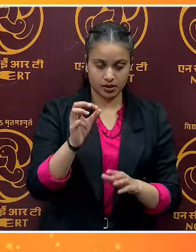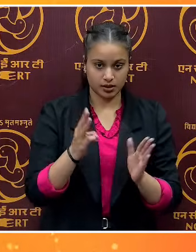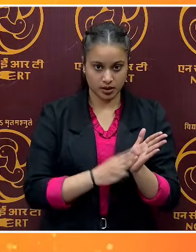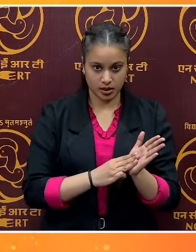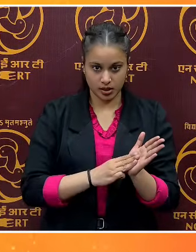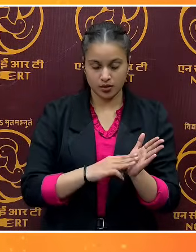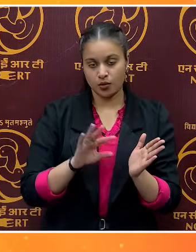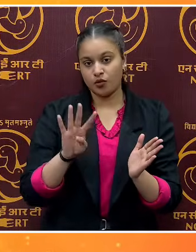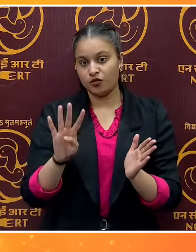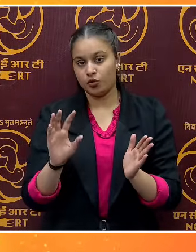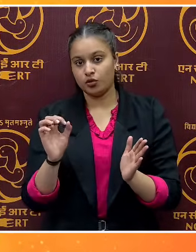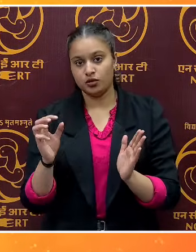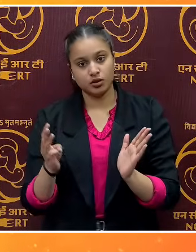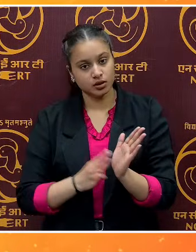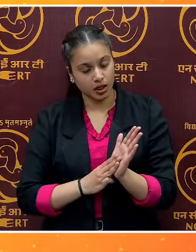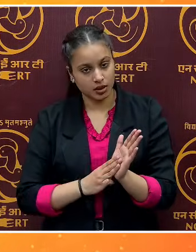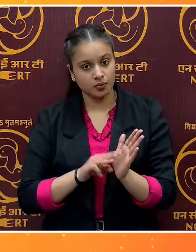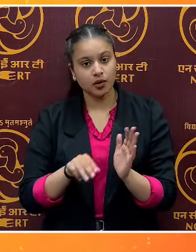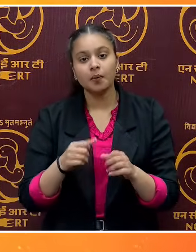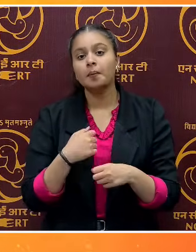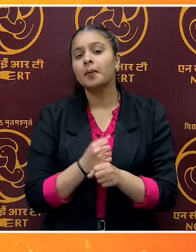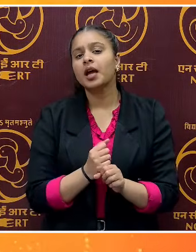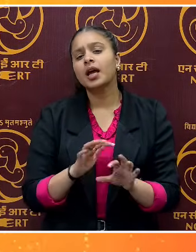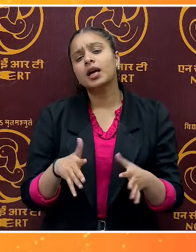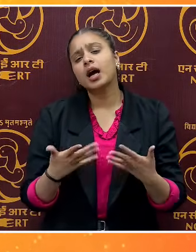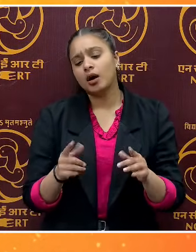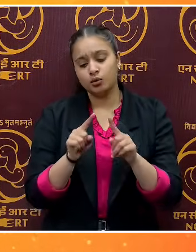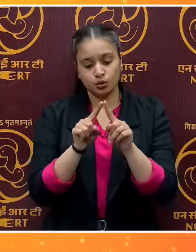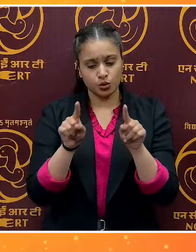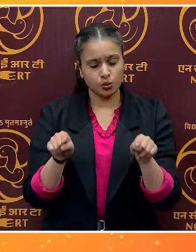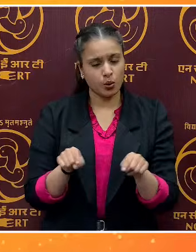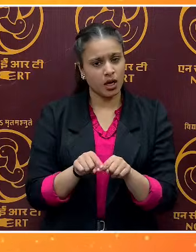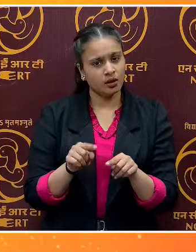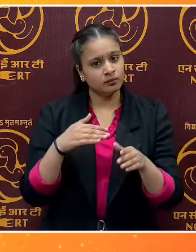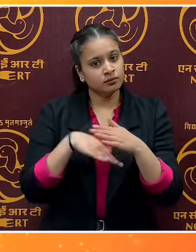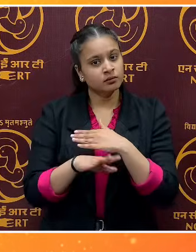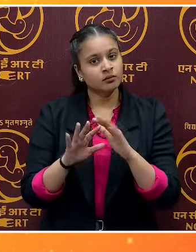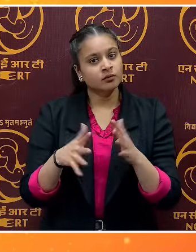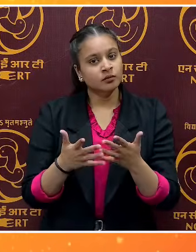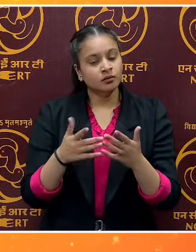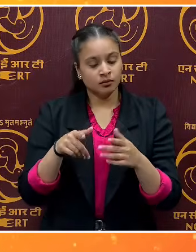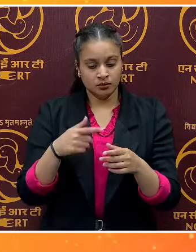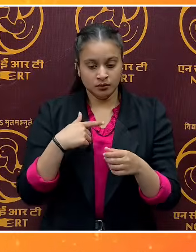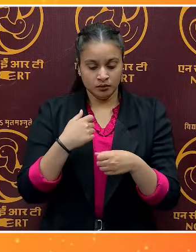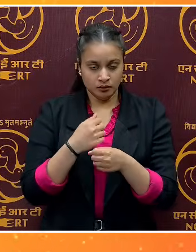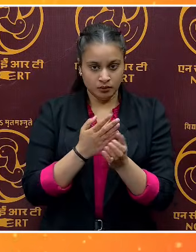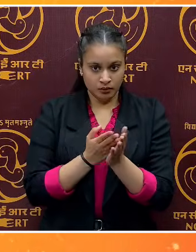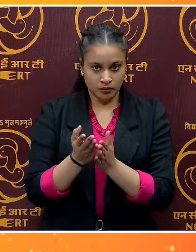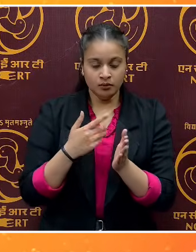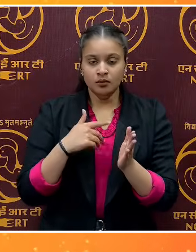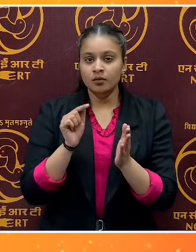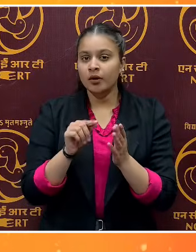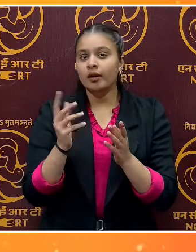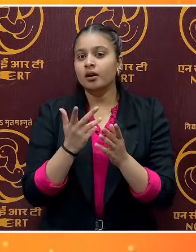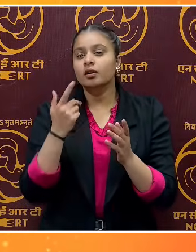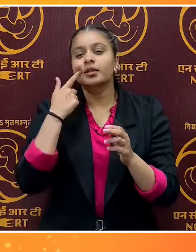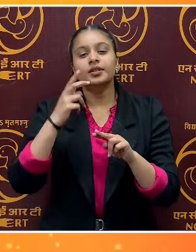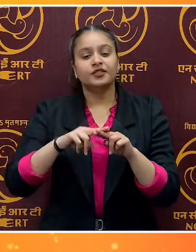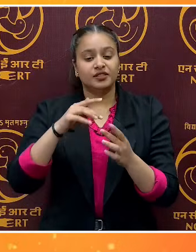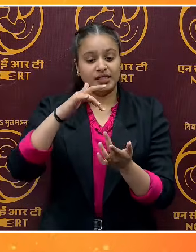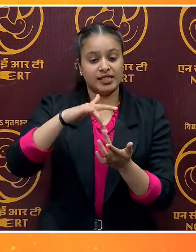4 centimeters. How will you construct a square inside such that condition is the